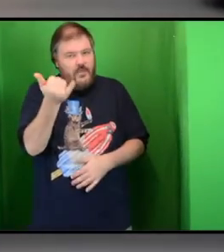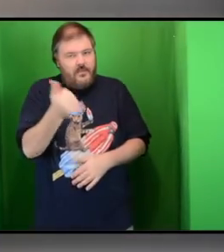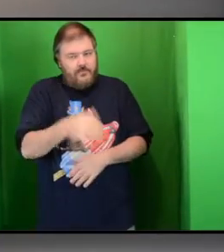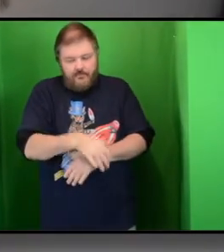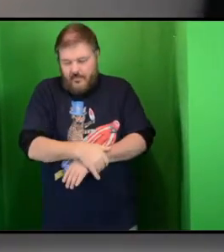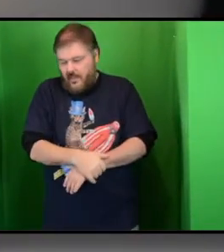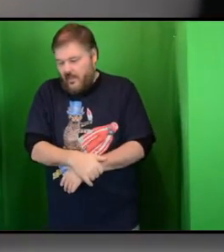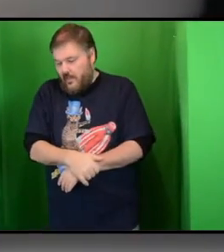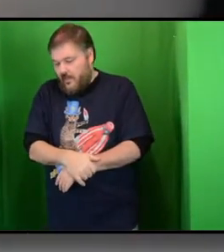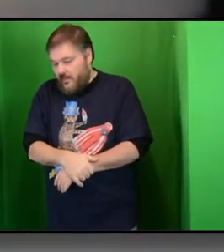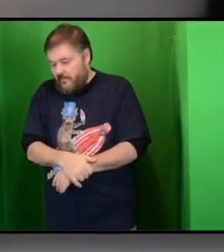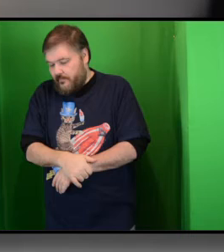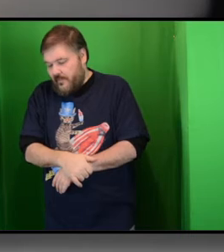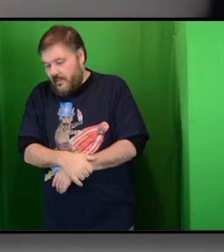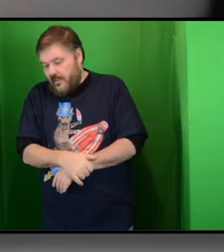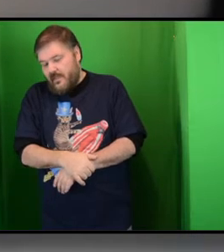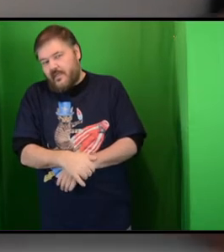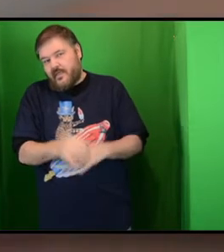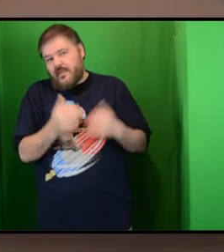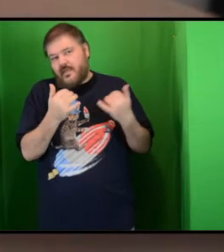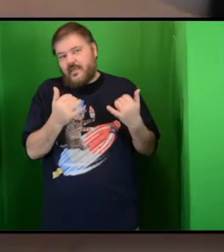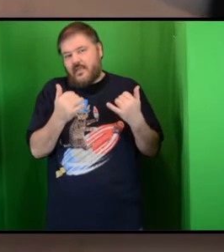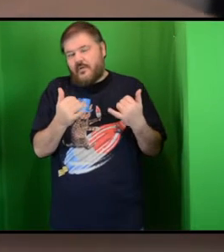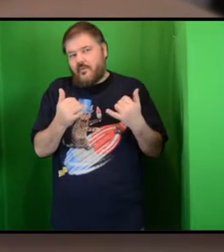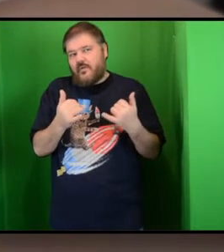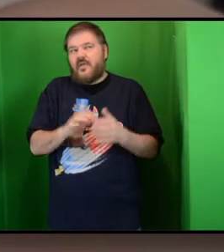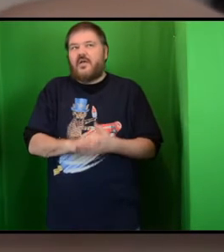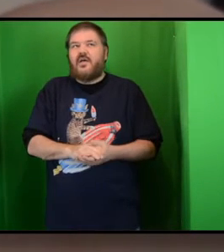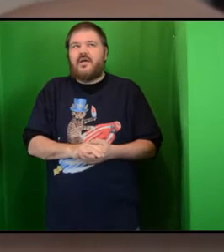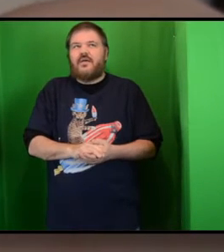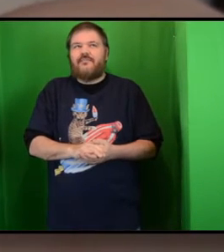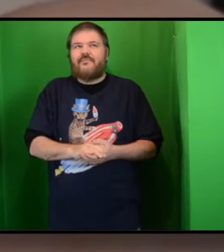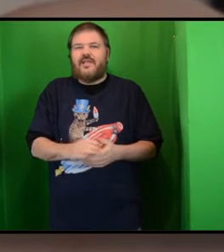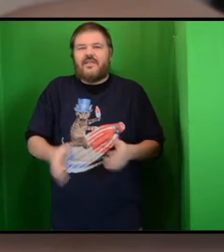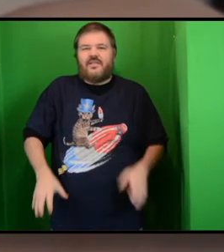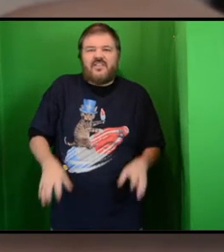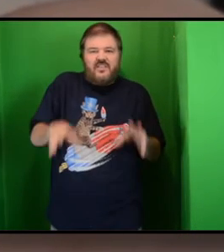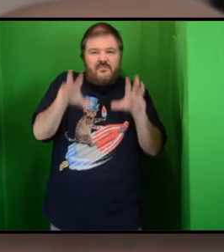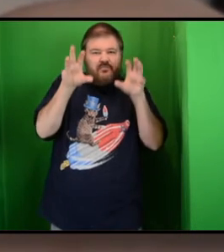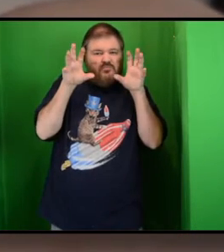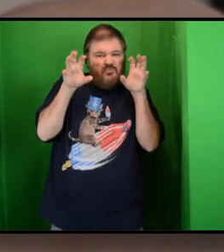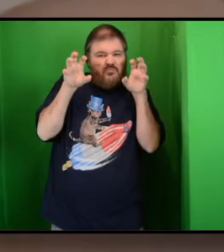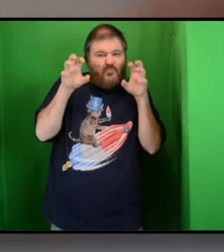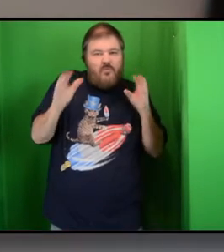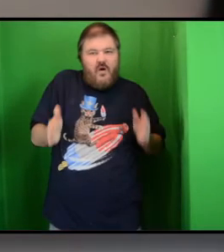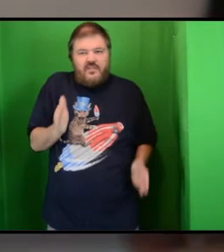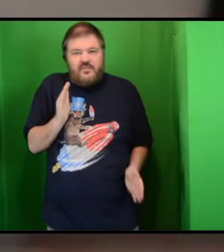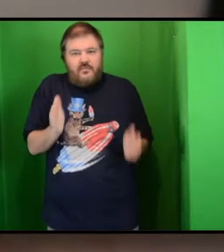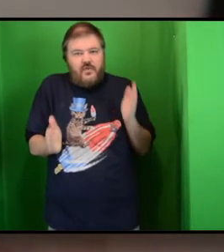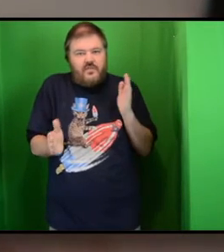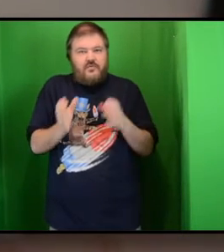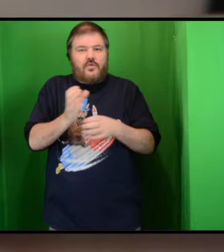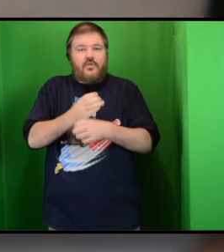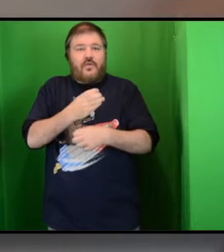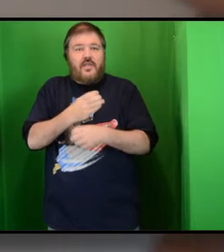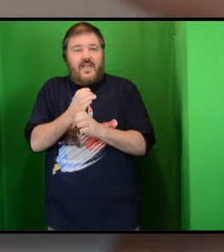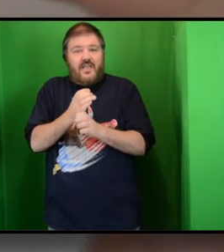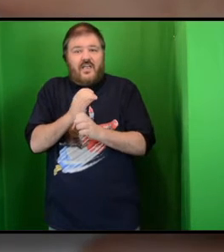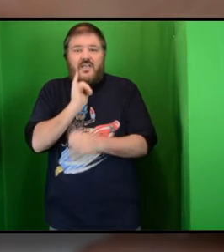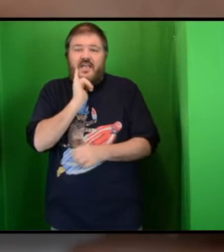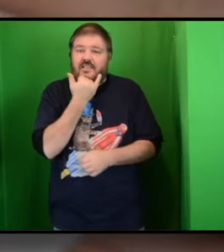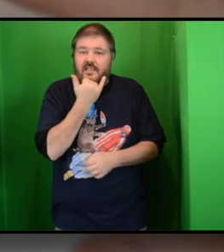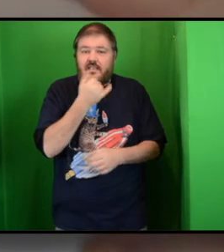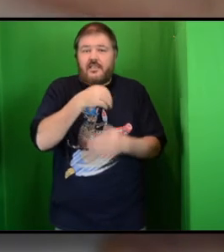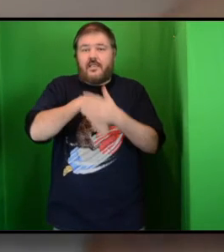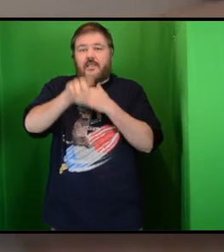tad. There we go. We've got Double Cross right here. Of course, he turns into a double dragon. As you can see, his